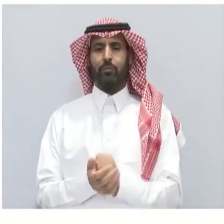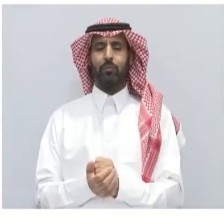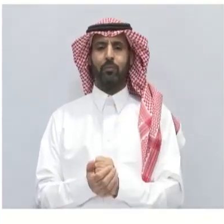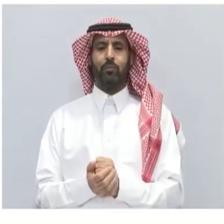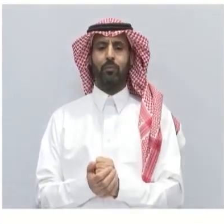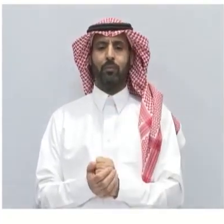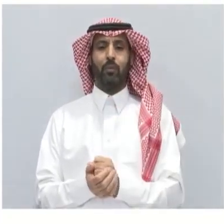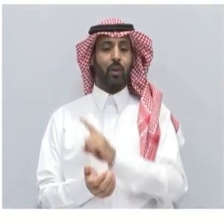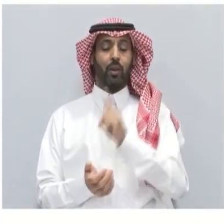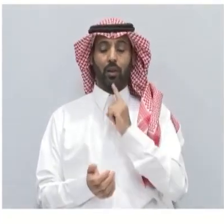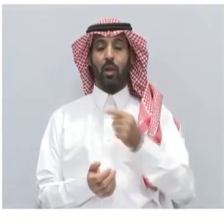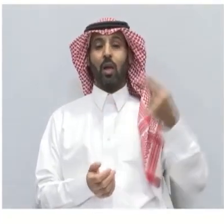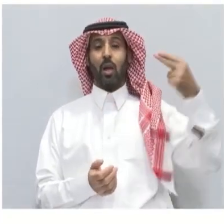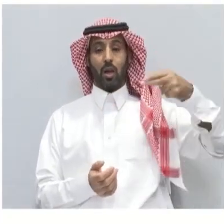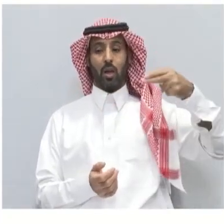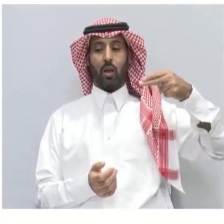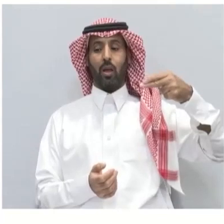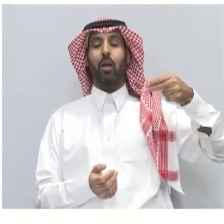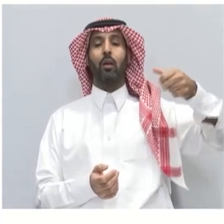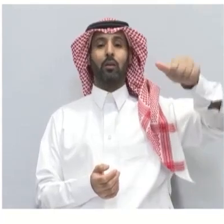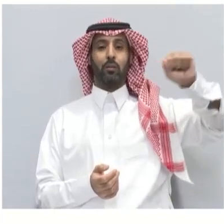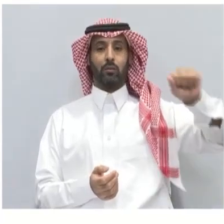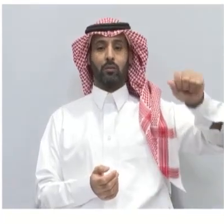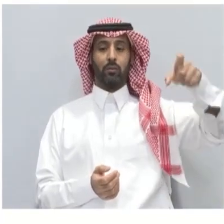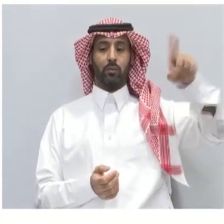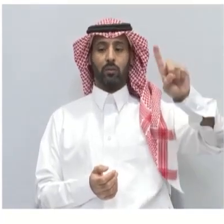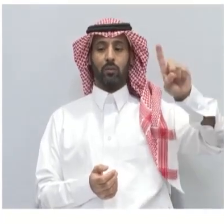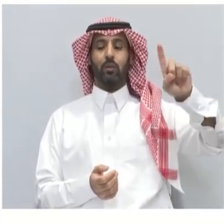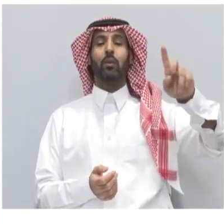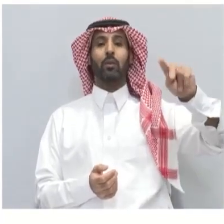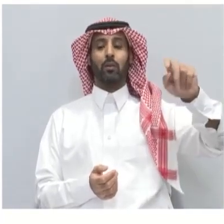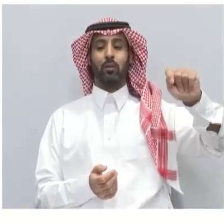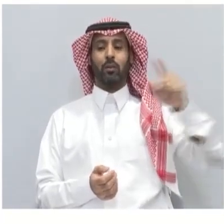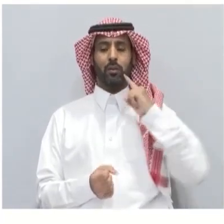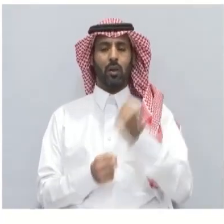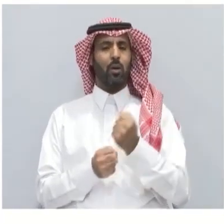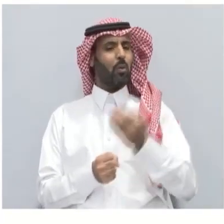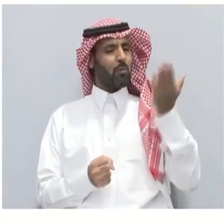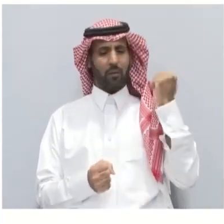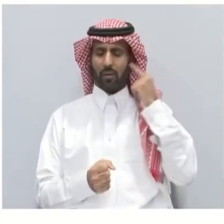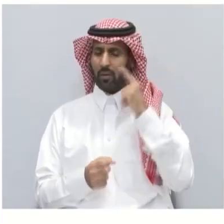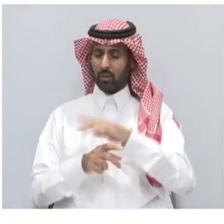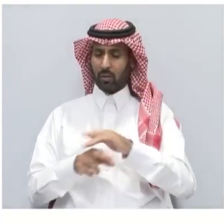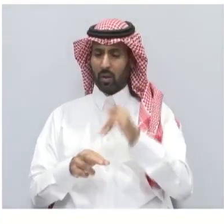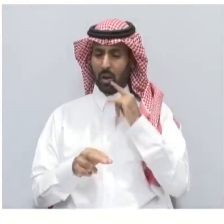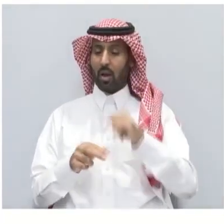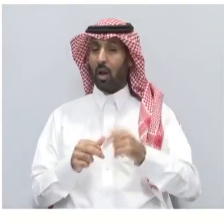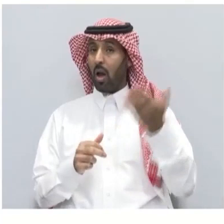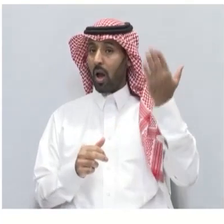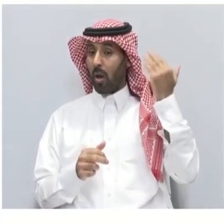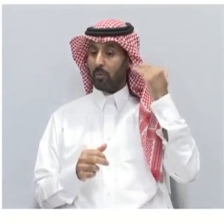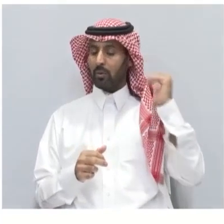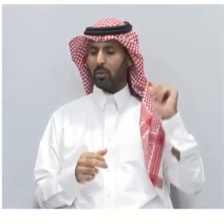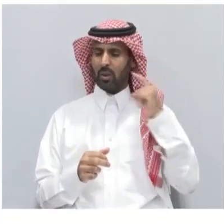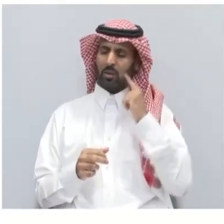good. I hadn't done it before, but yesterday I decided to try it. I had